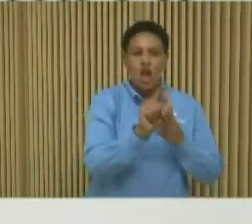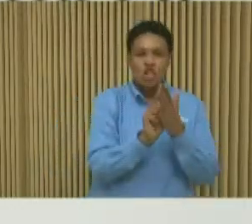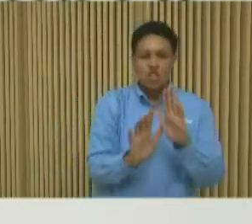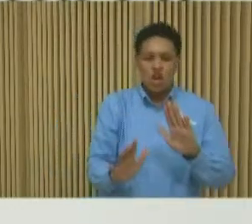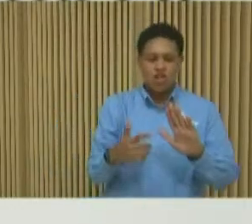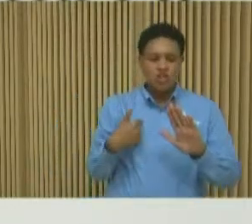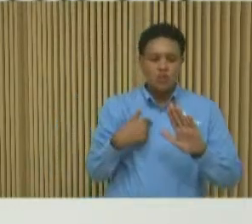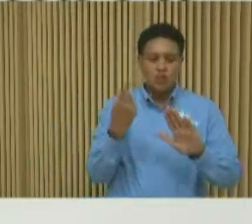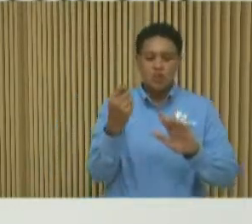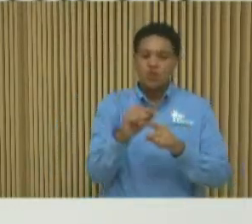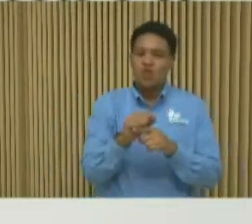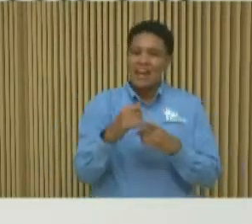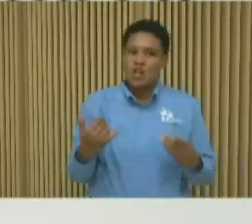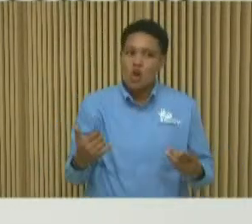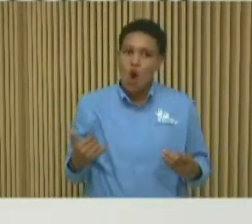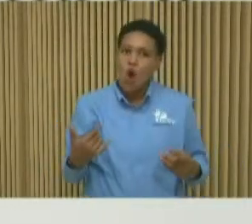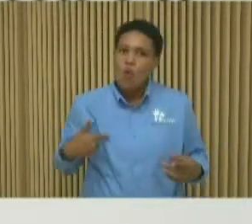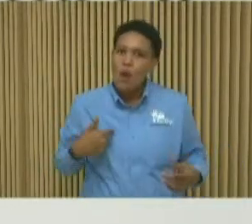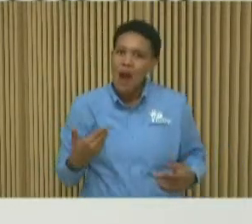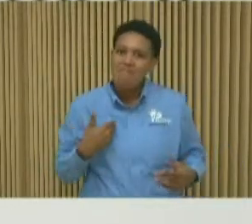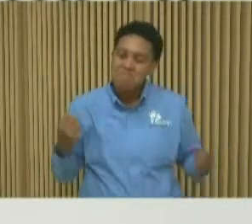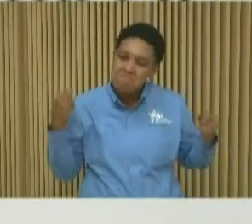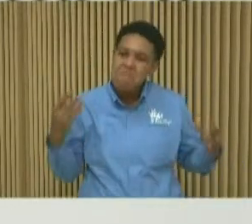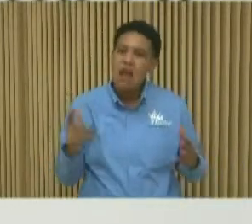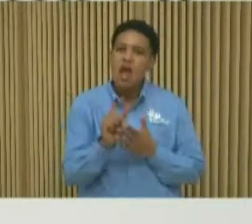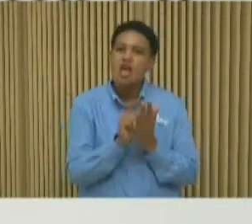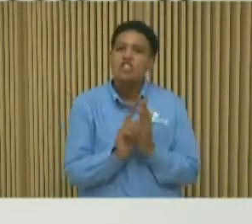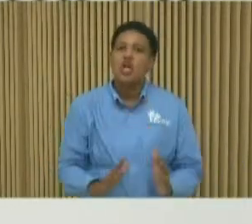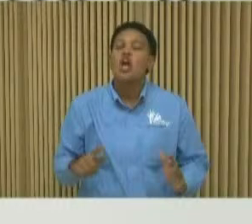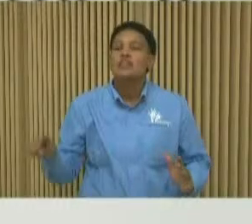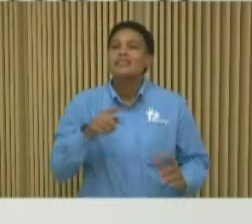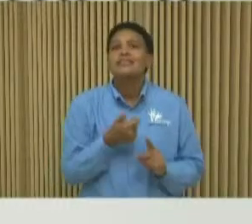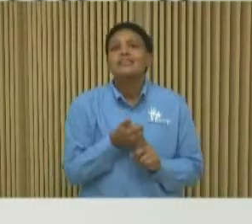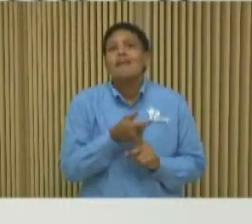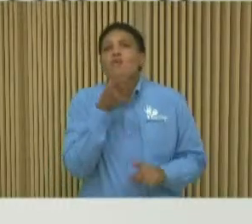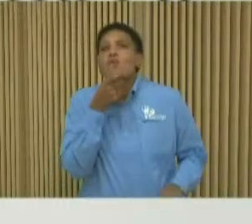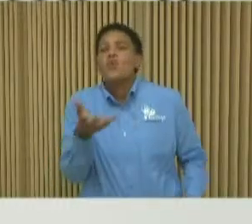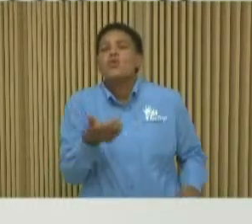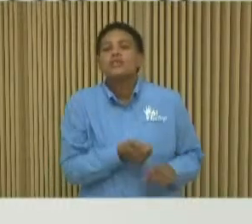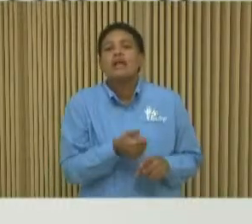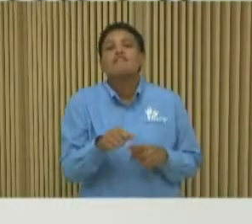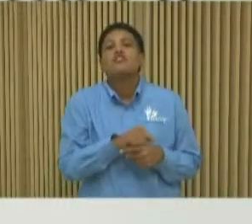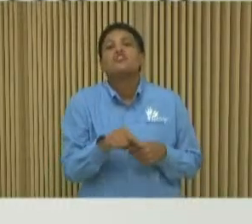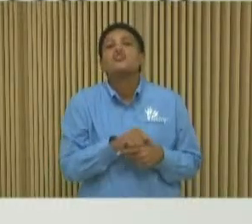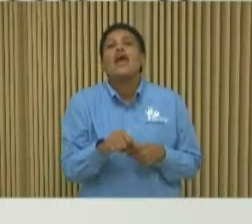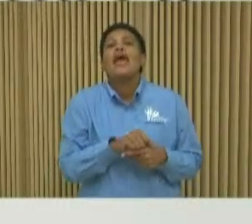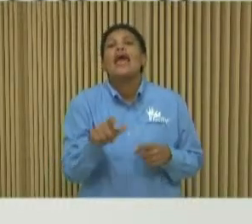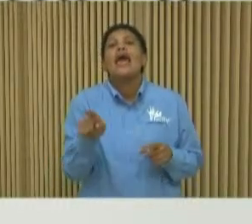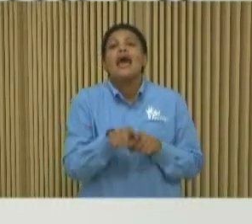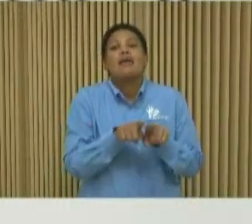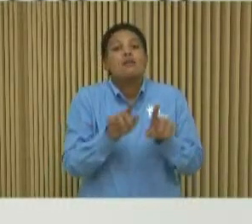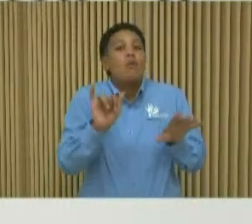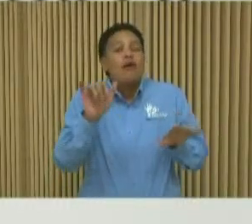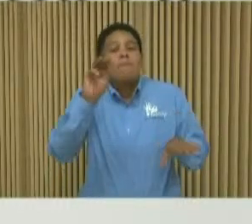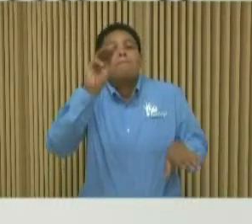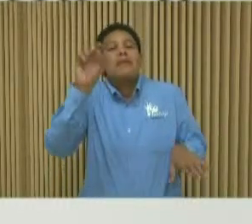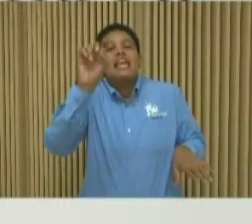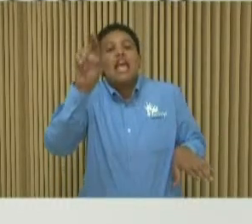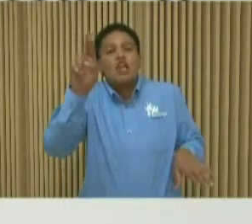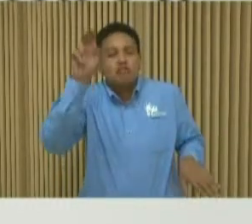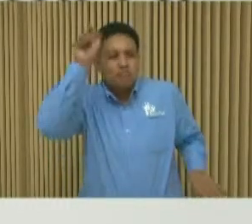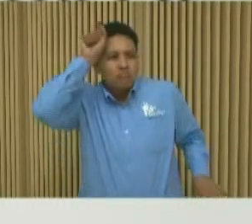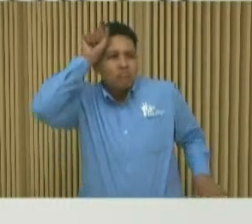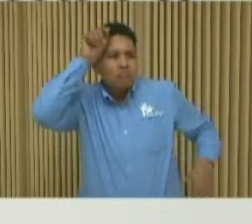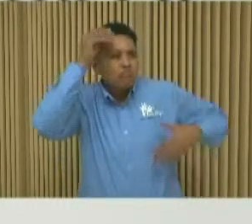conducting training now, and we have a number of attorneys who are being trained as mediators, understanding the